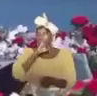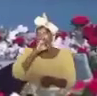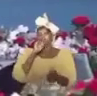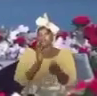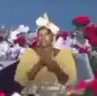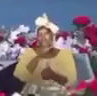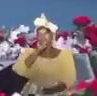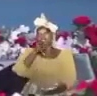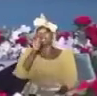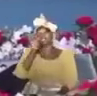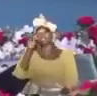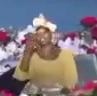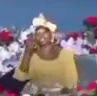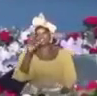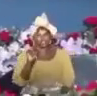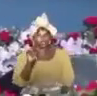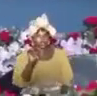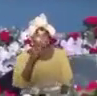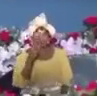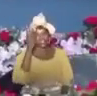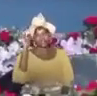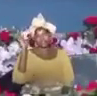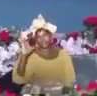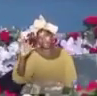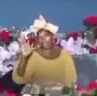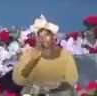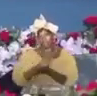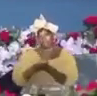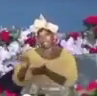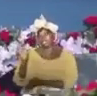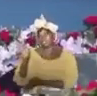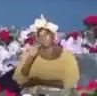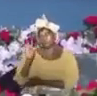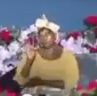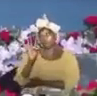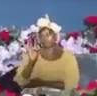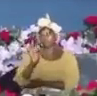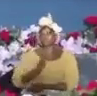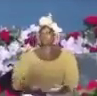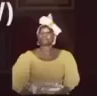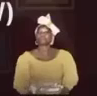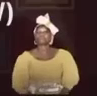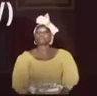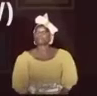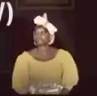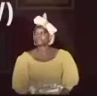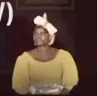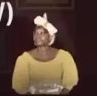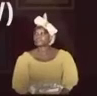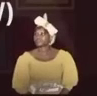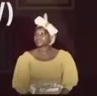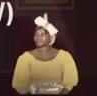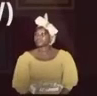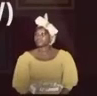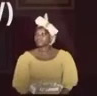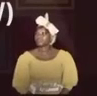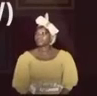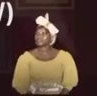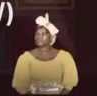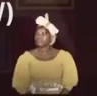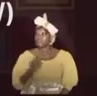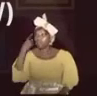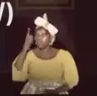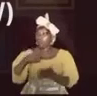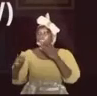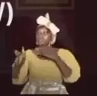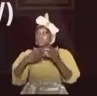5 and verse 4. 1 John chapter 5 and verse 4. 1 John chapter 5 and verse 4.